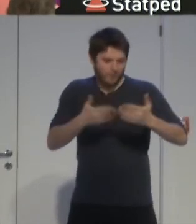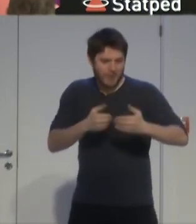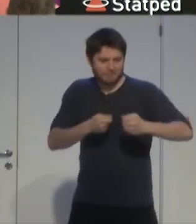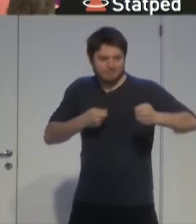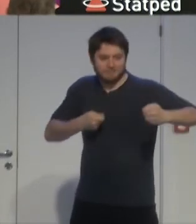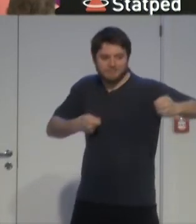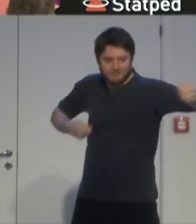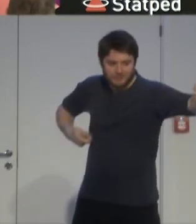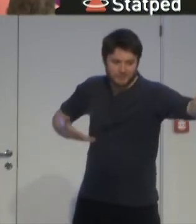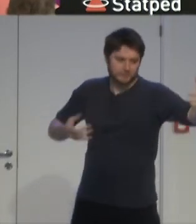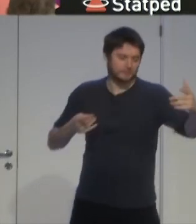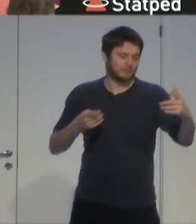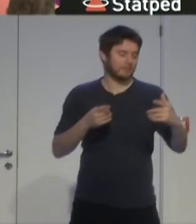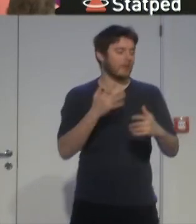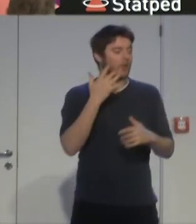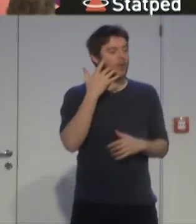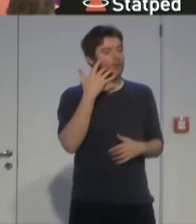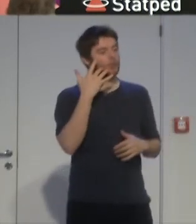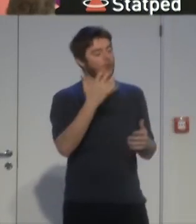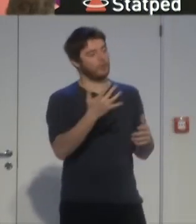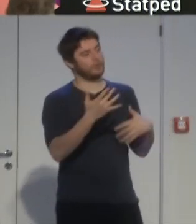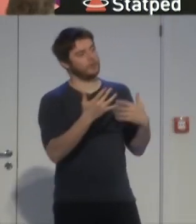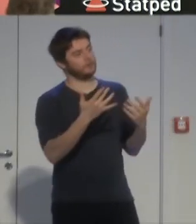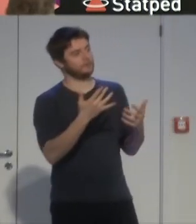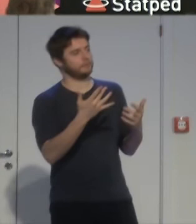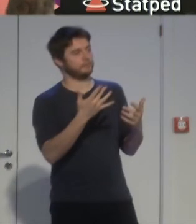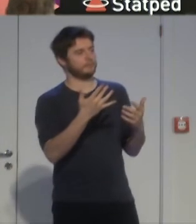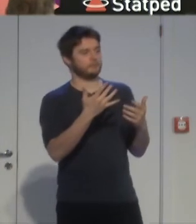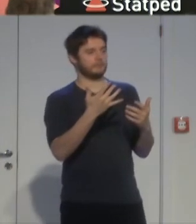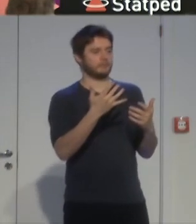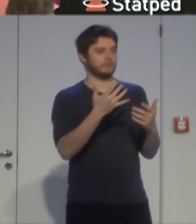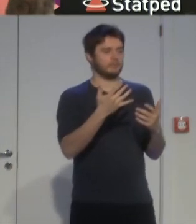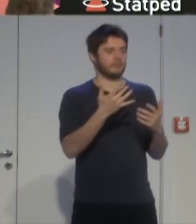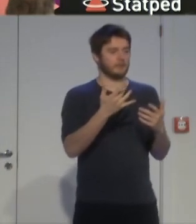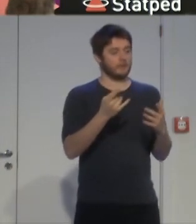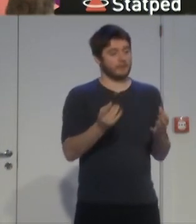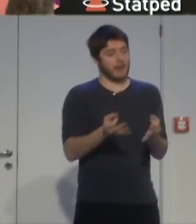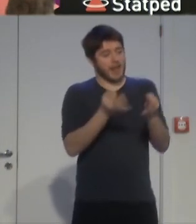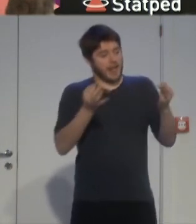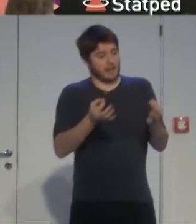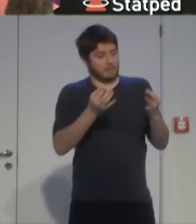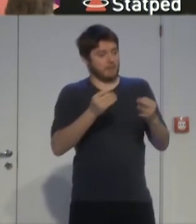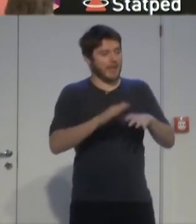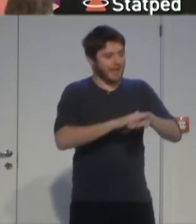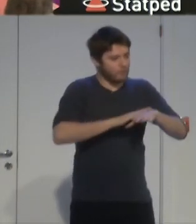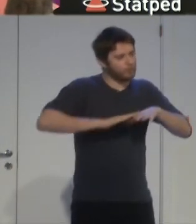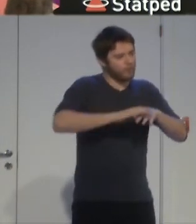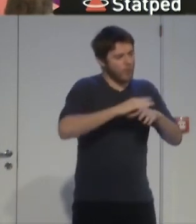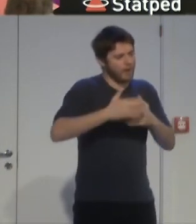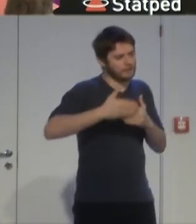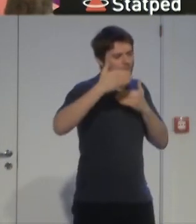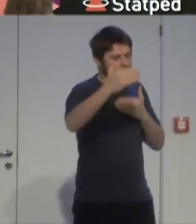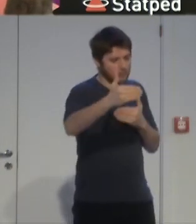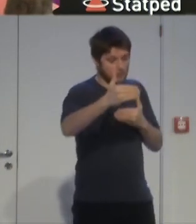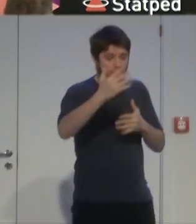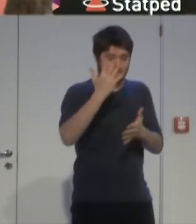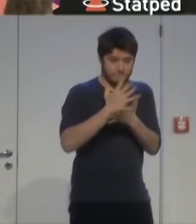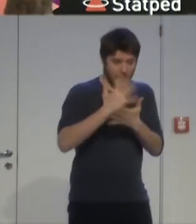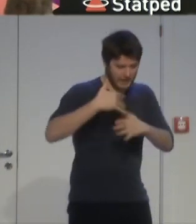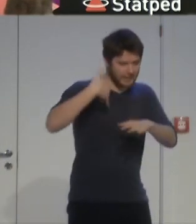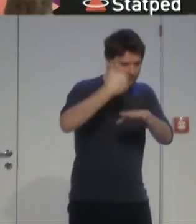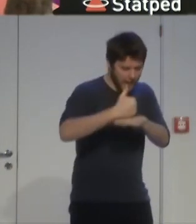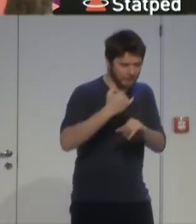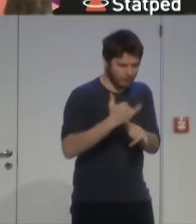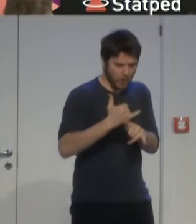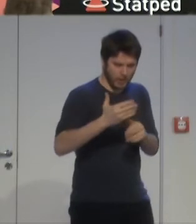When there is a play with emotional distance, and that has been established, then